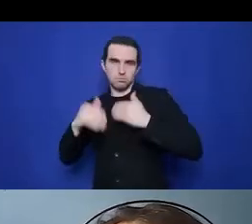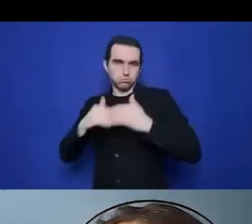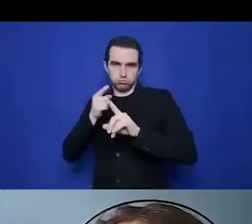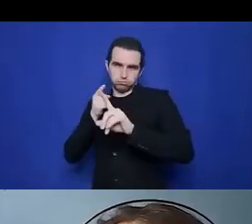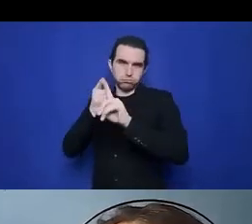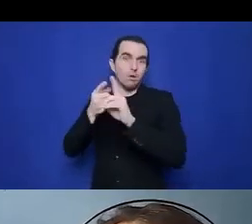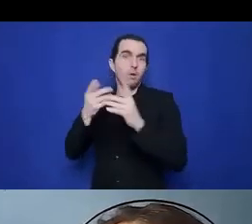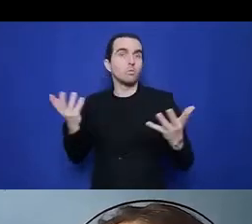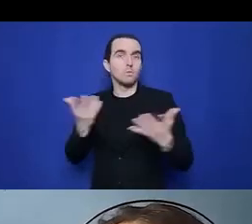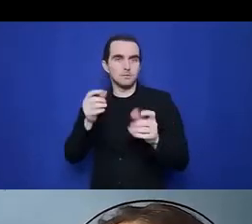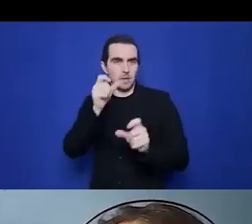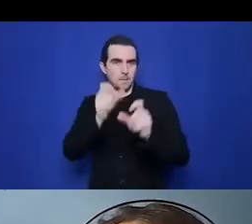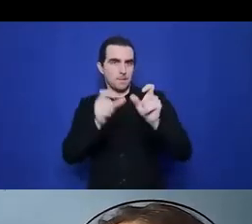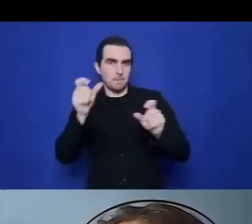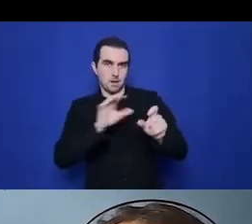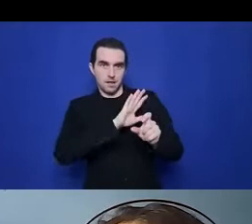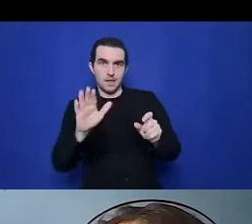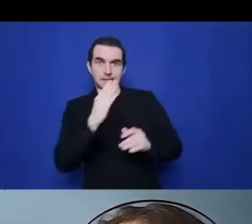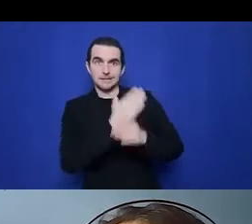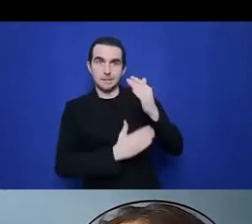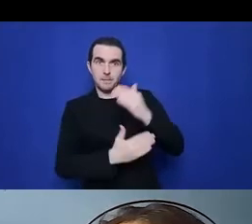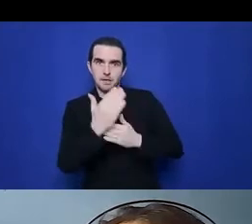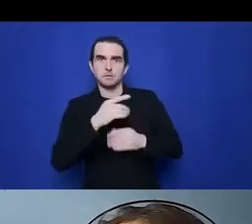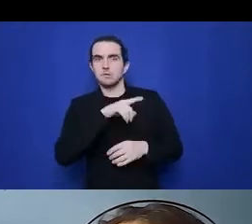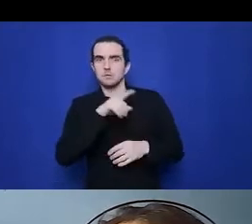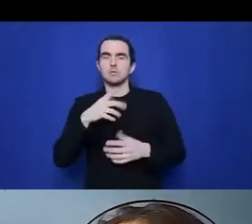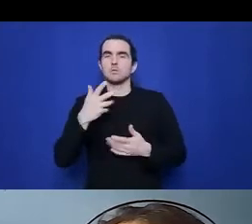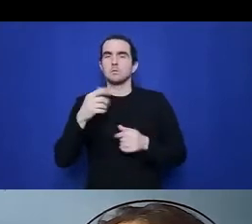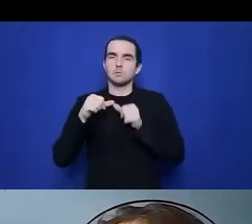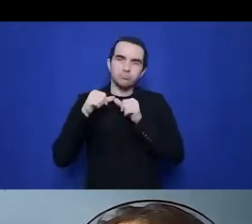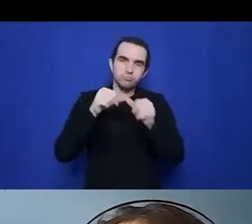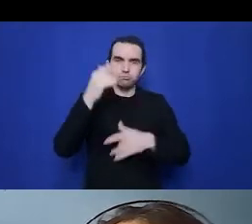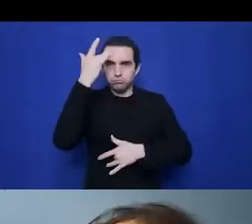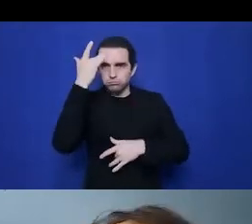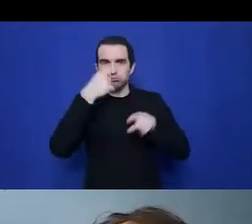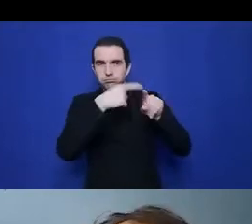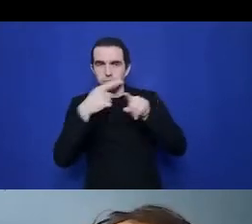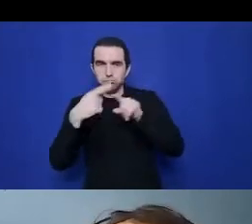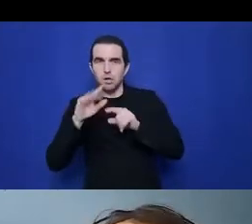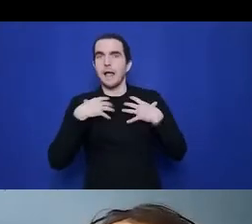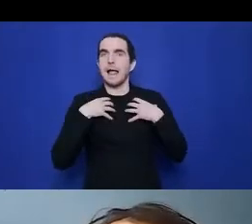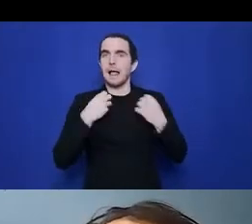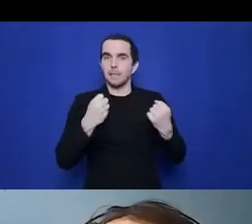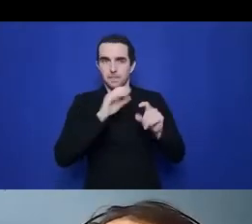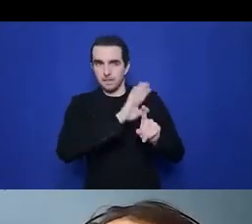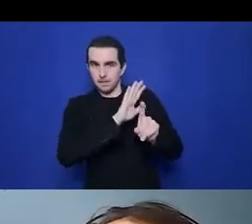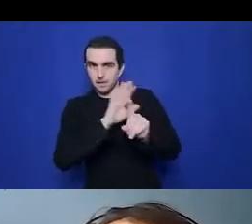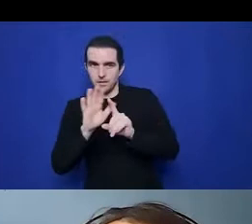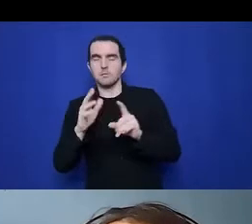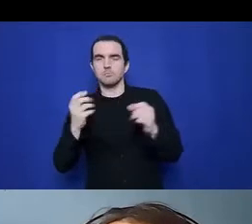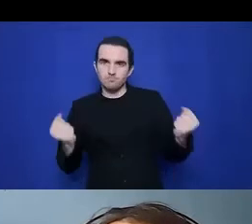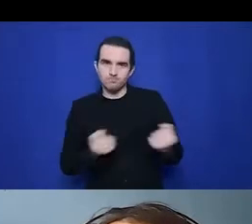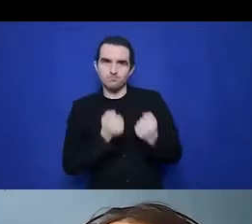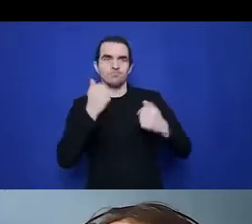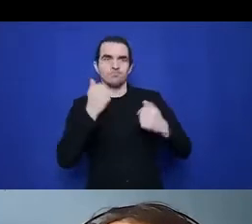through physical activity, sport, recreation, advocacy, and research. In addition to community